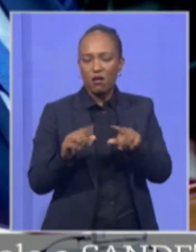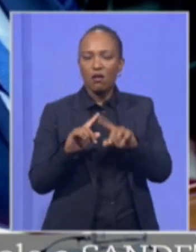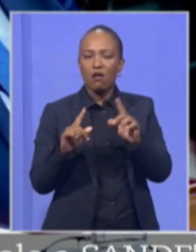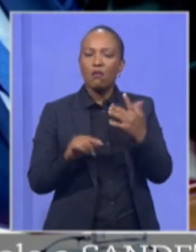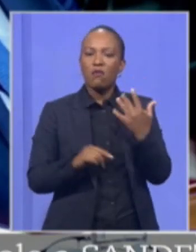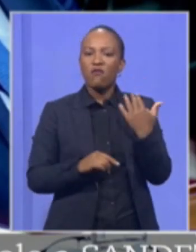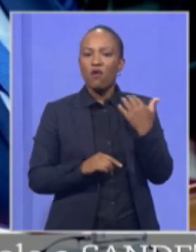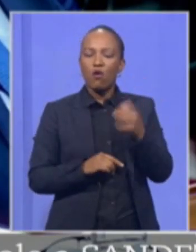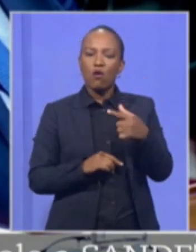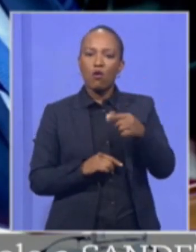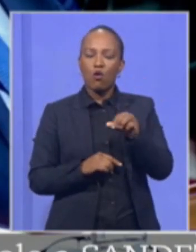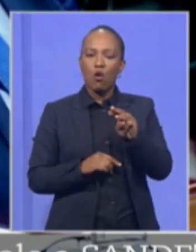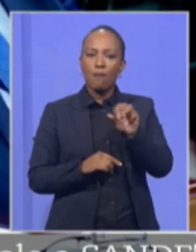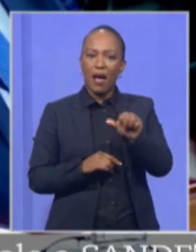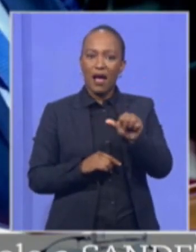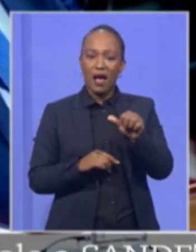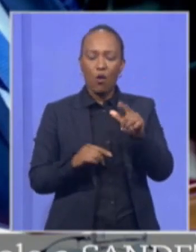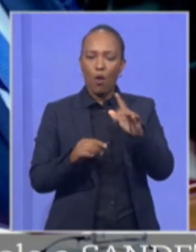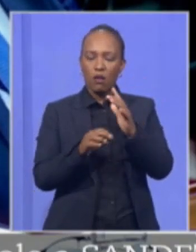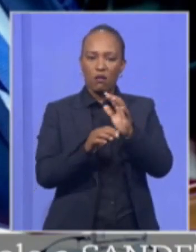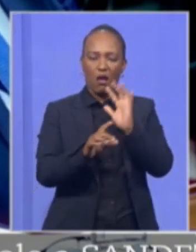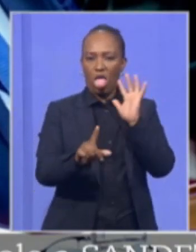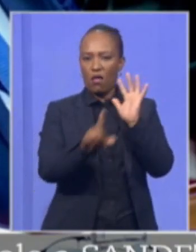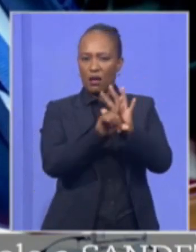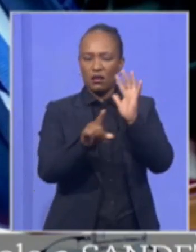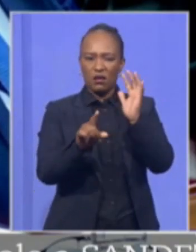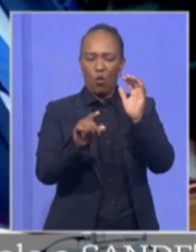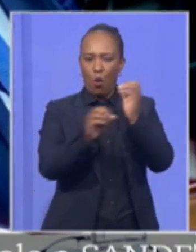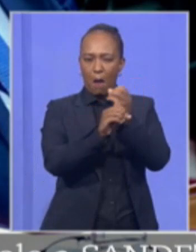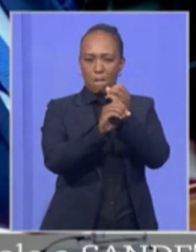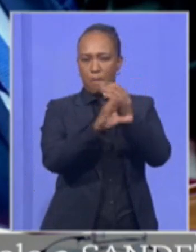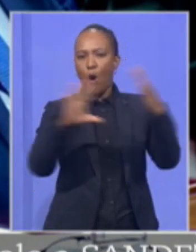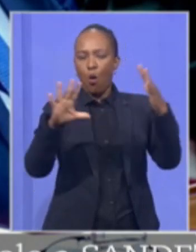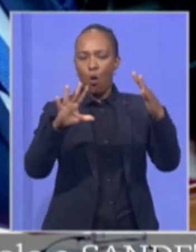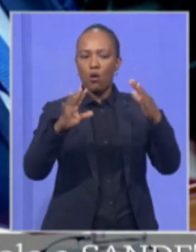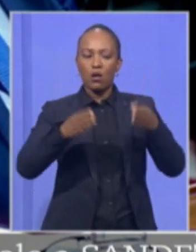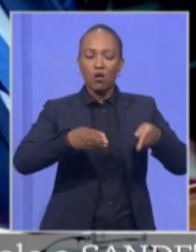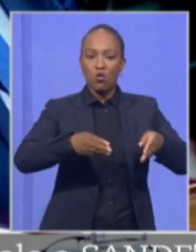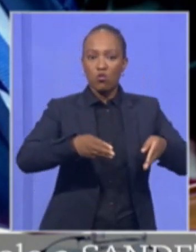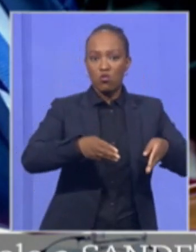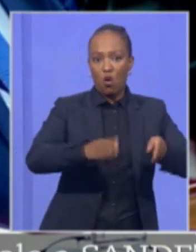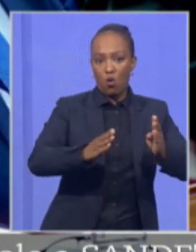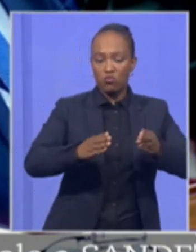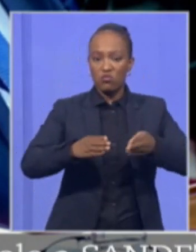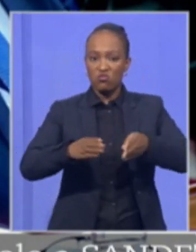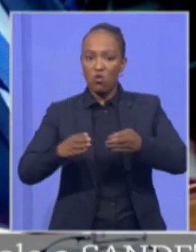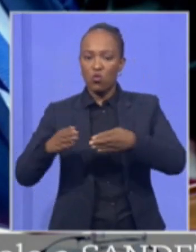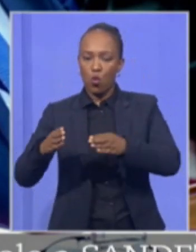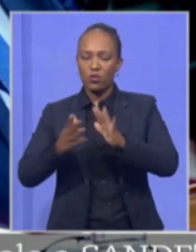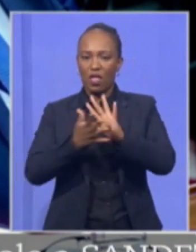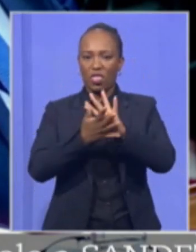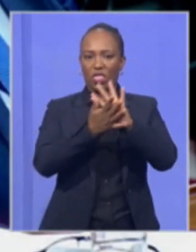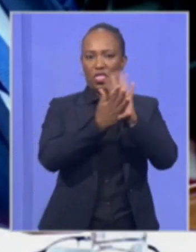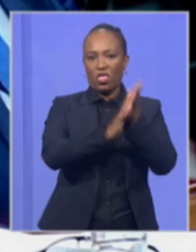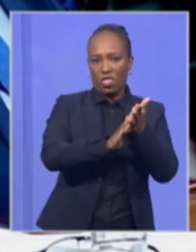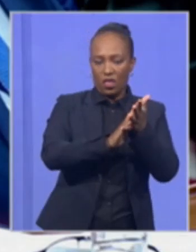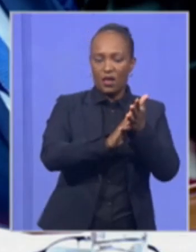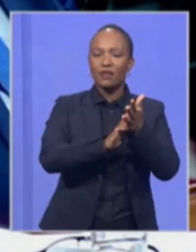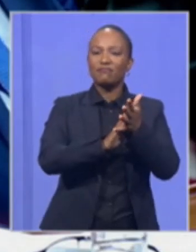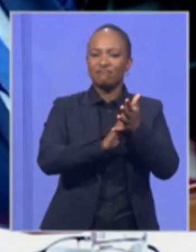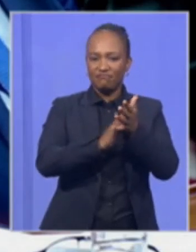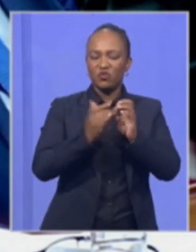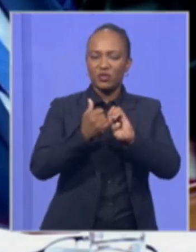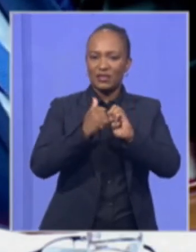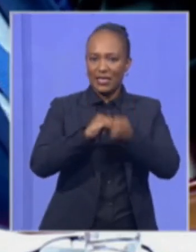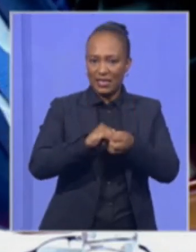runway was completely destroyed. So we're working out with you and to make sure that we can relieve countries, communities. Parents